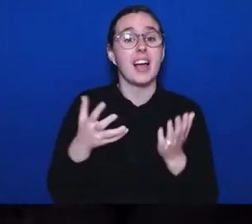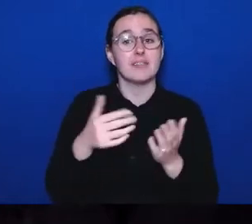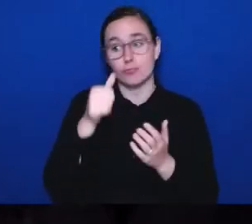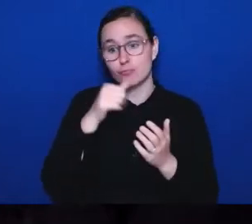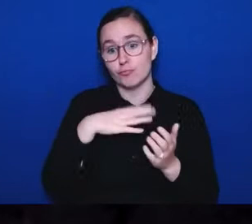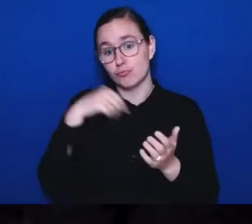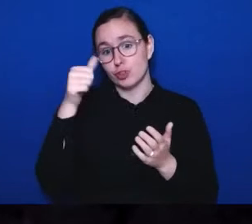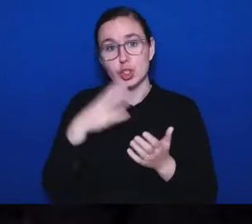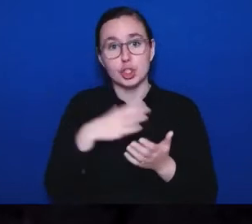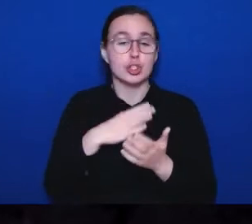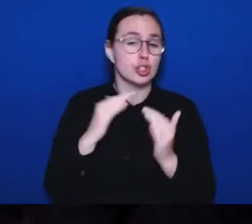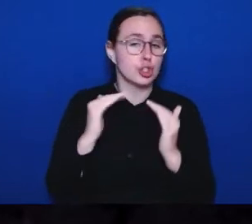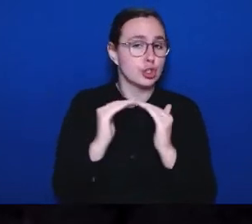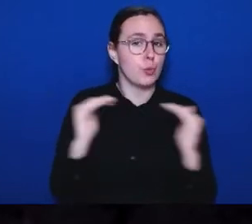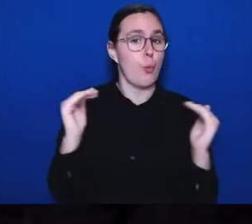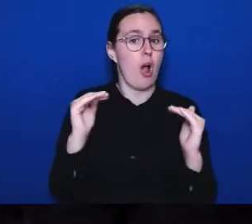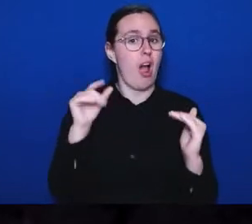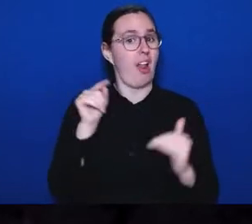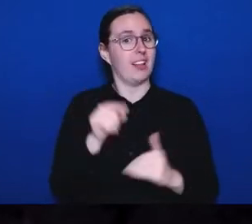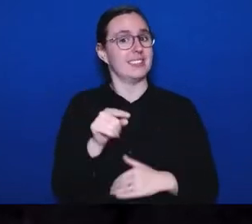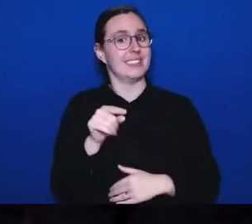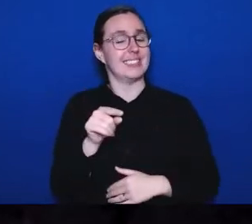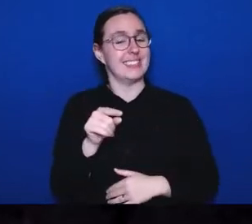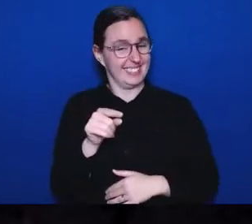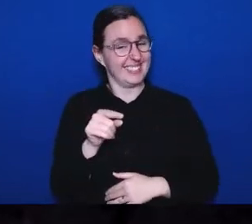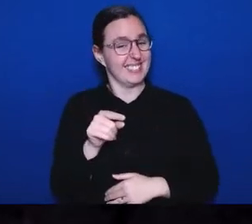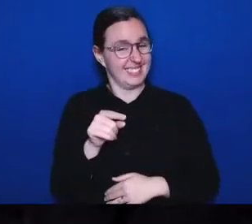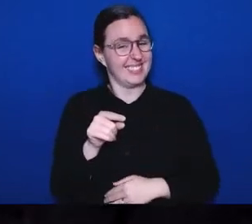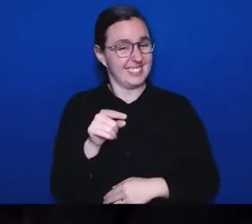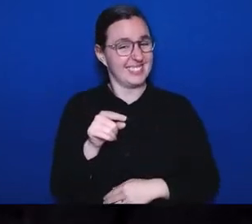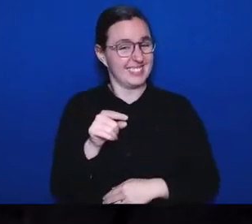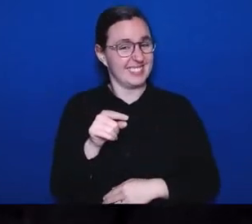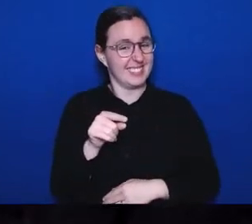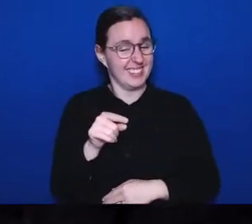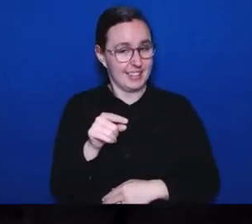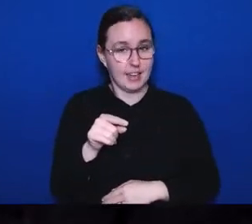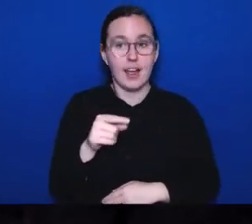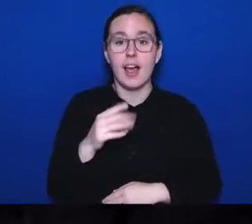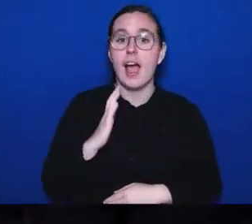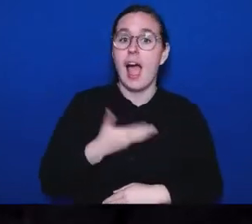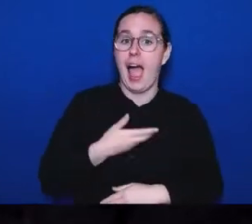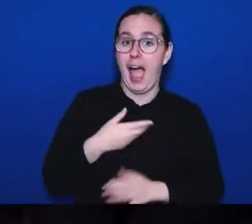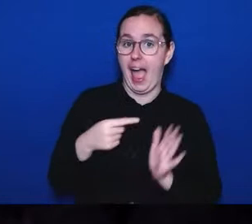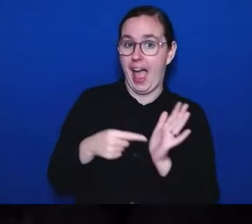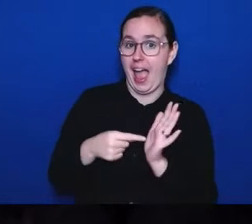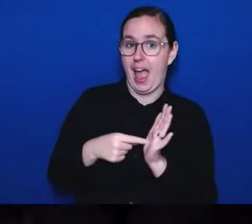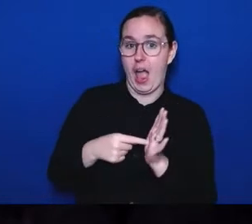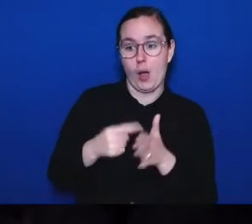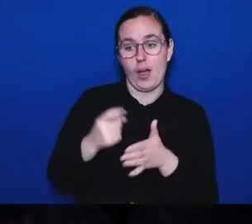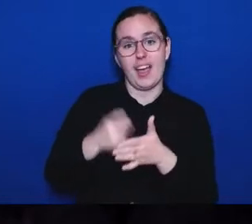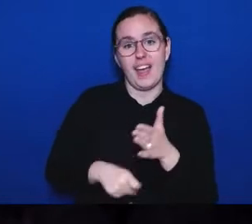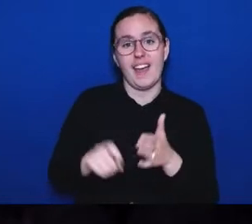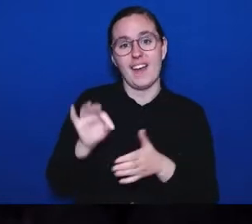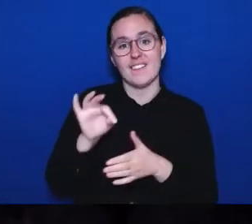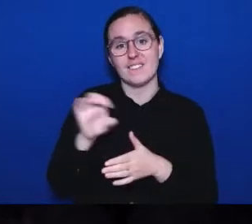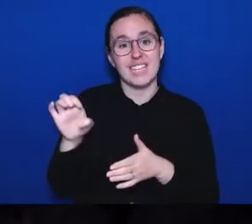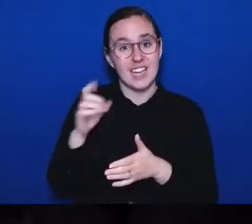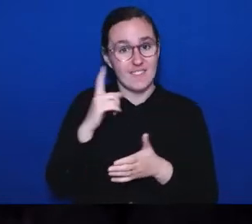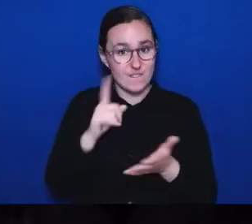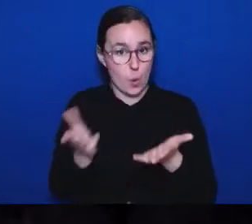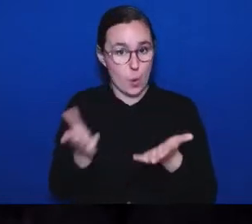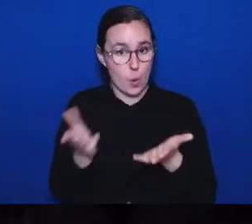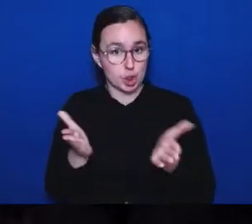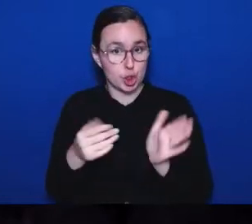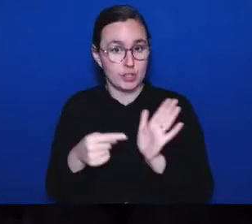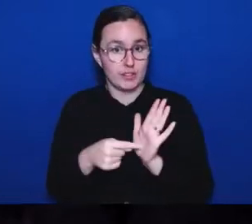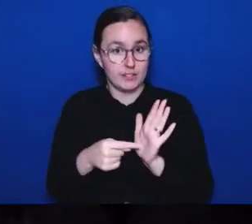the fee-for-service schedule, we can modernize that payment schedule to reflect the needs of all patients. And that is what I'm saying,